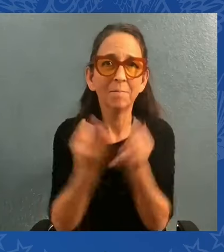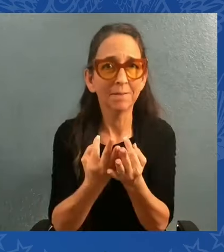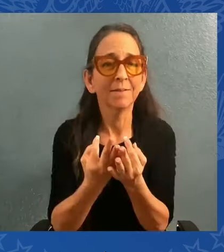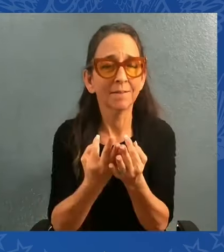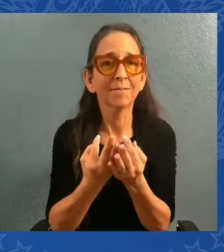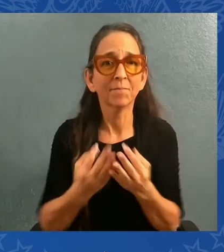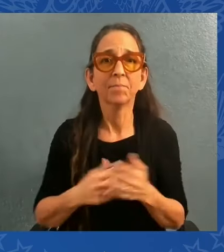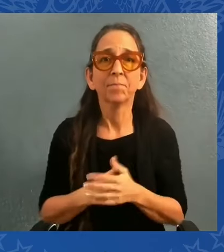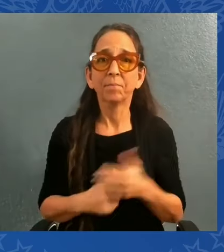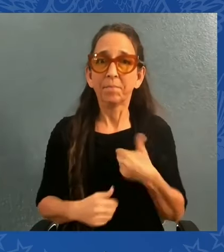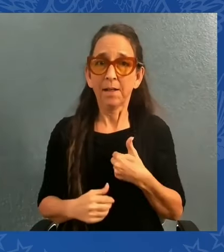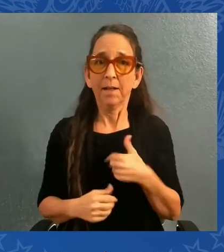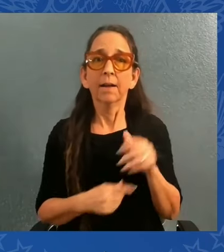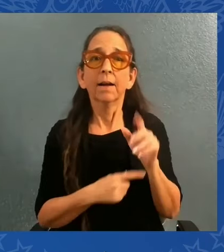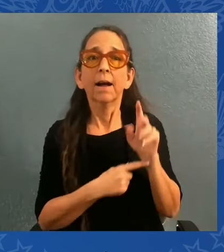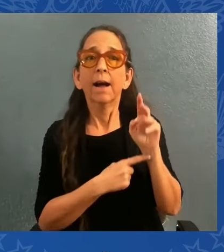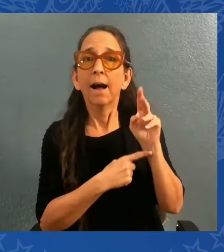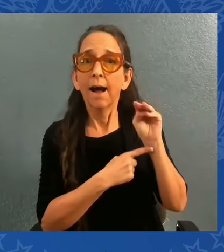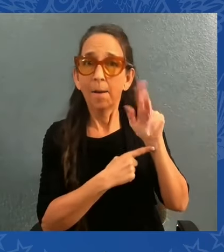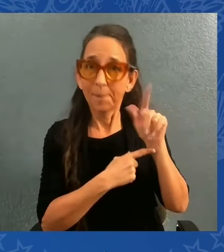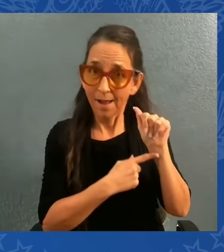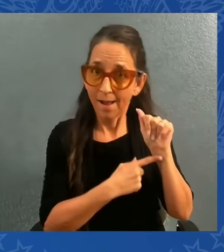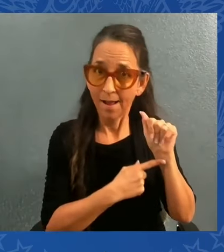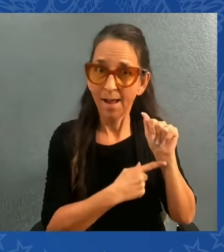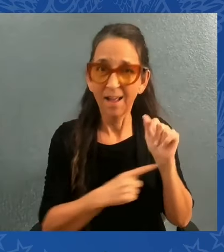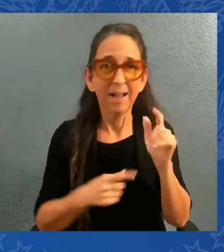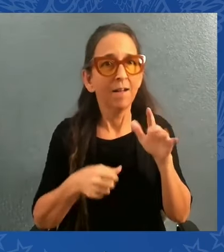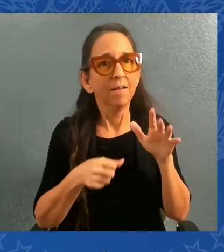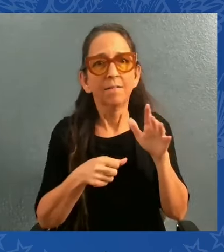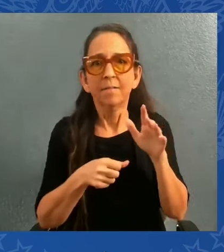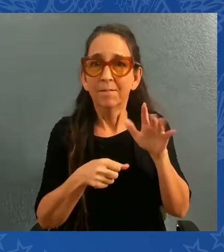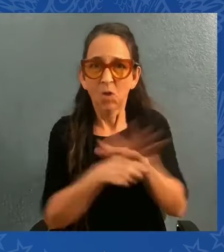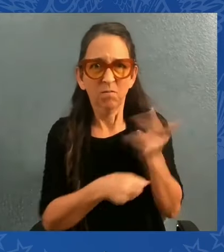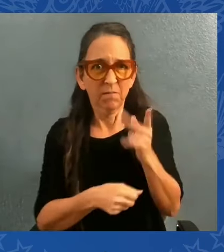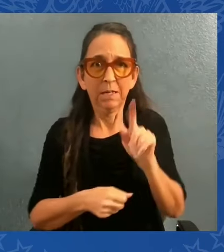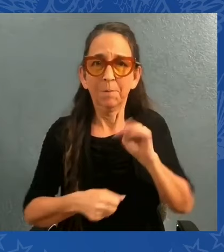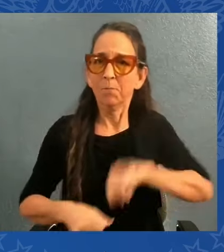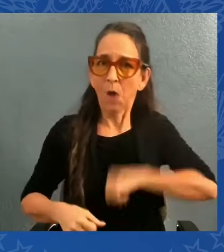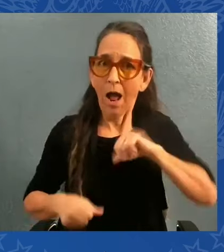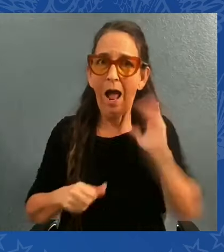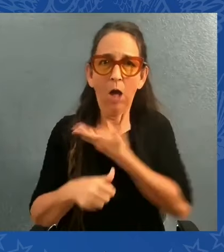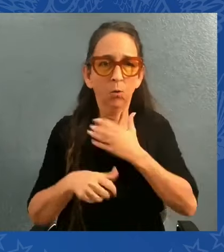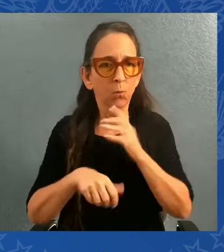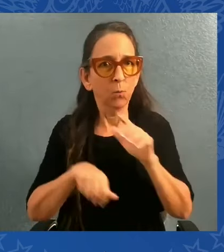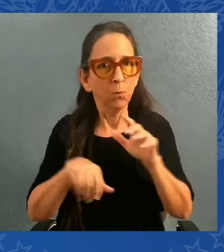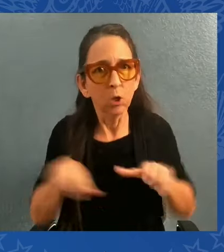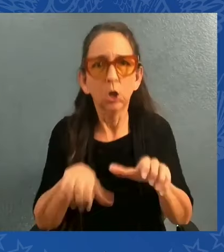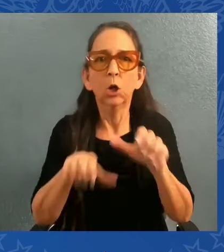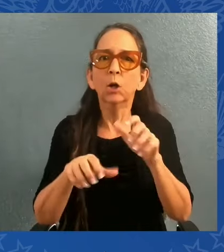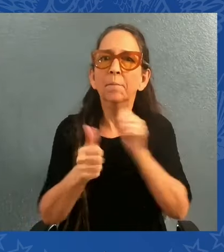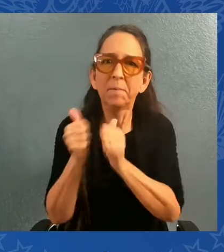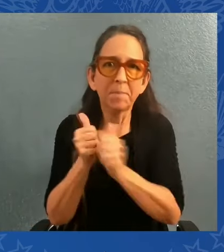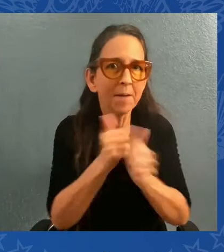work over the past 4 years. Together, we passed more than 30 bipartisan laws to support our veterans and their